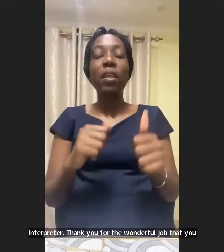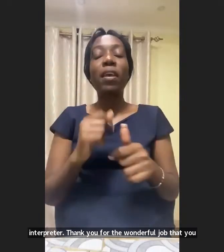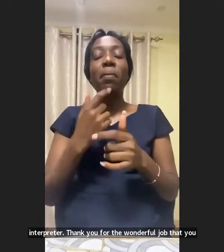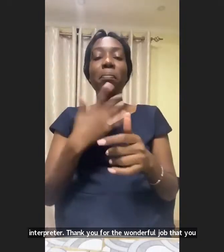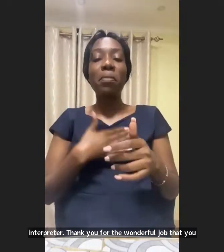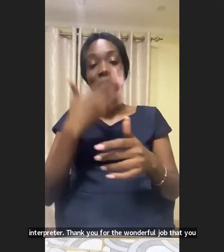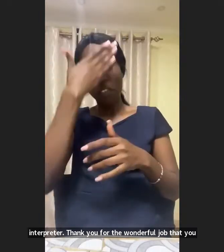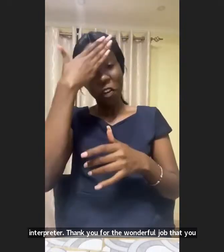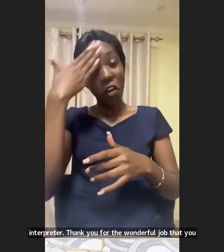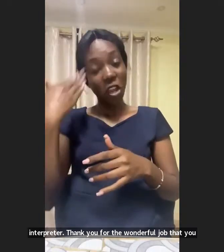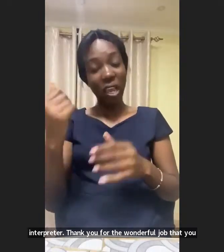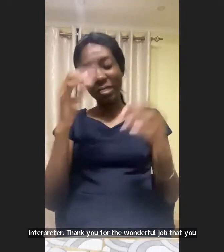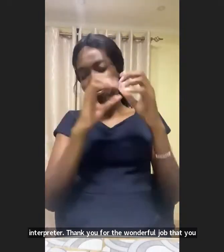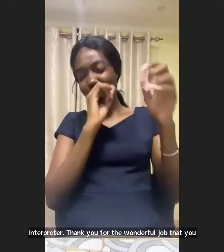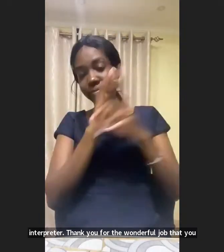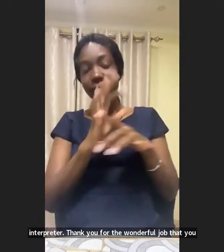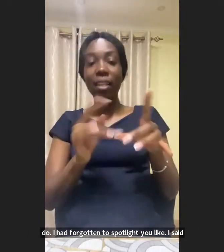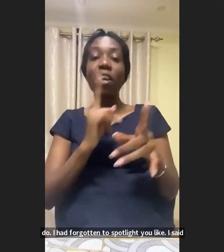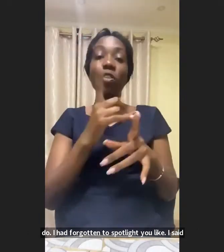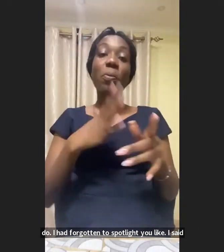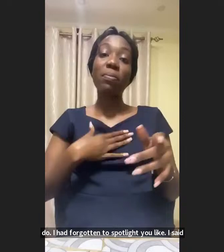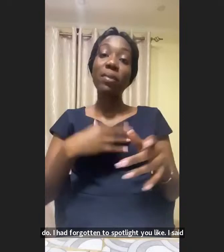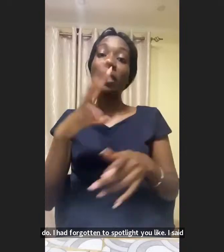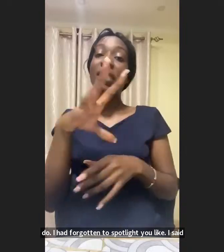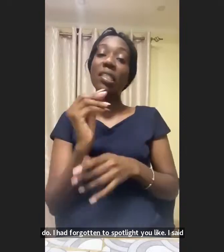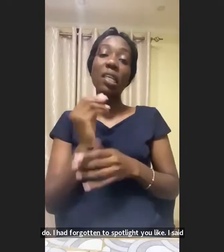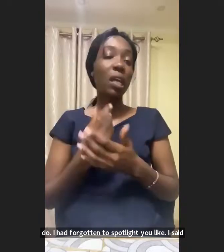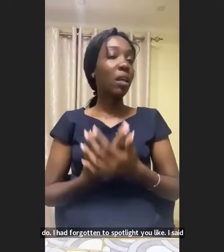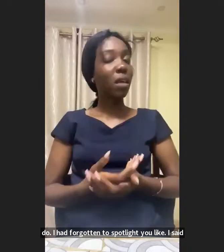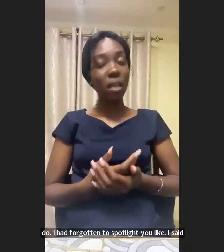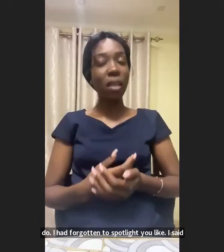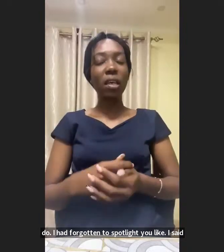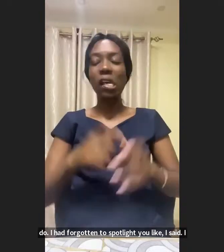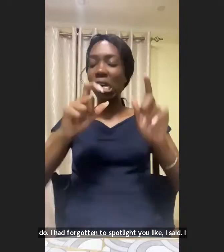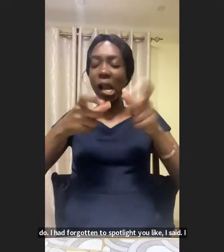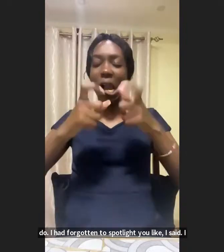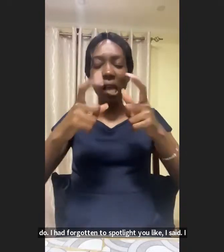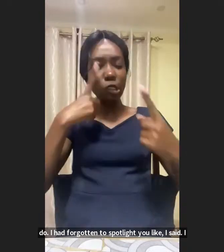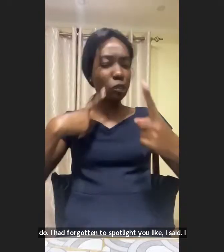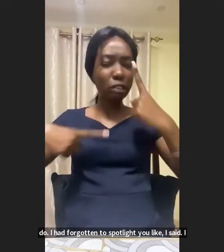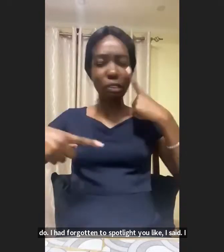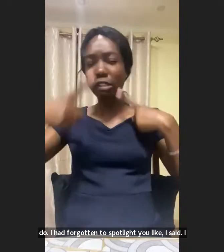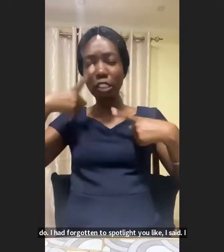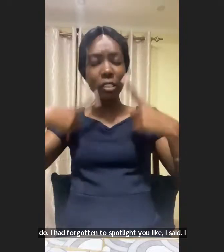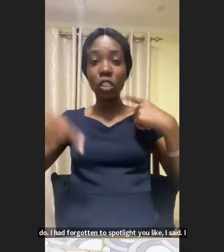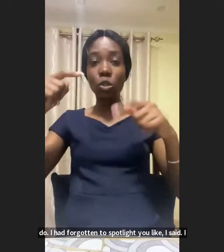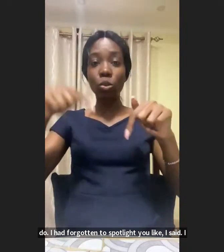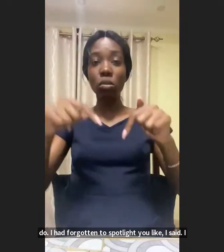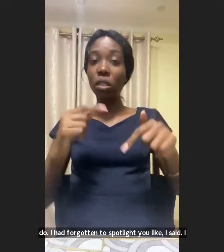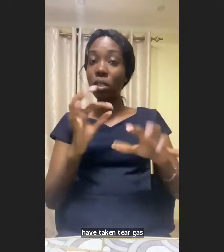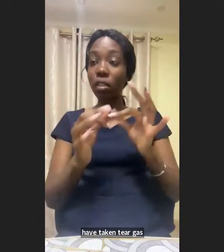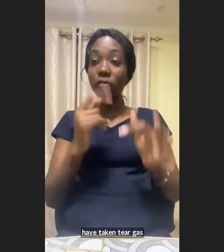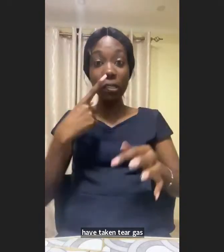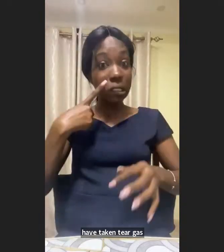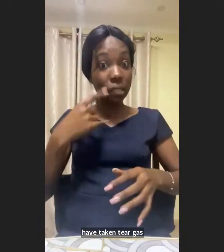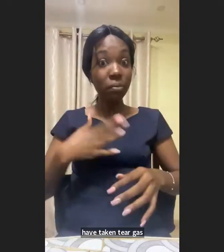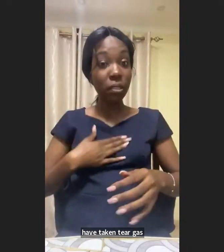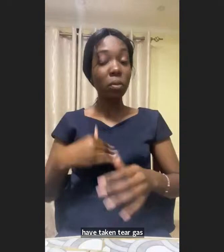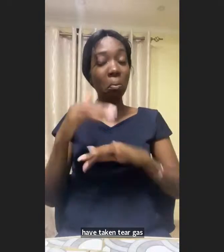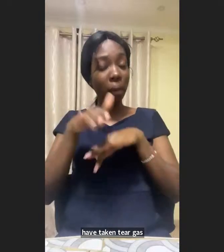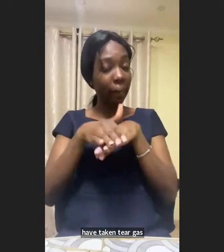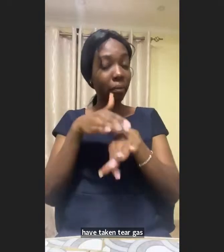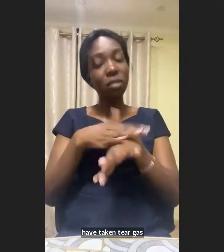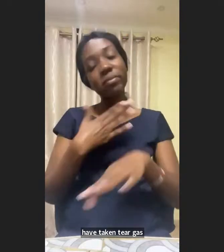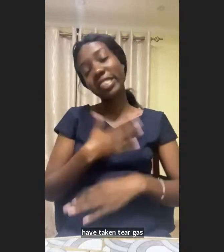you. Like I said, I have taken tear gas today, so if you see me slow and getting mixed up,